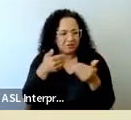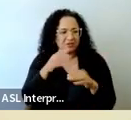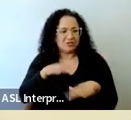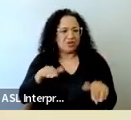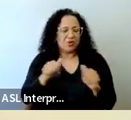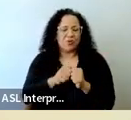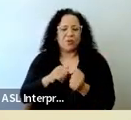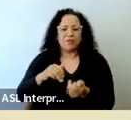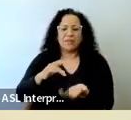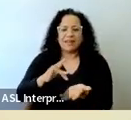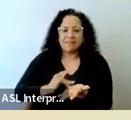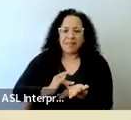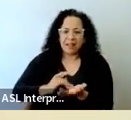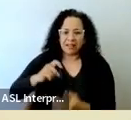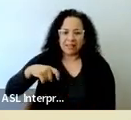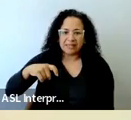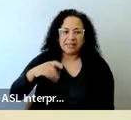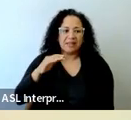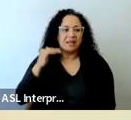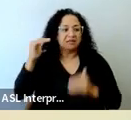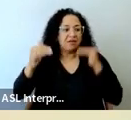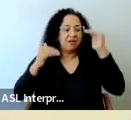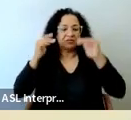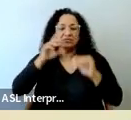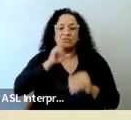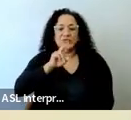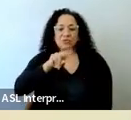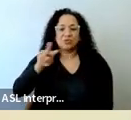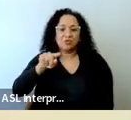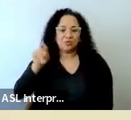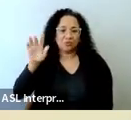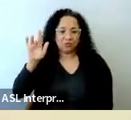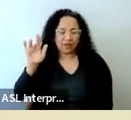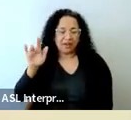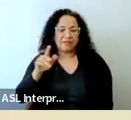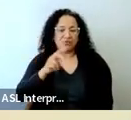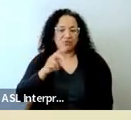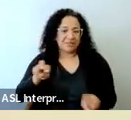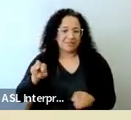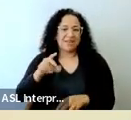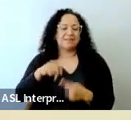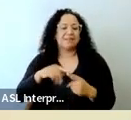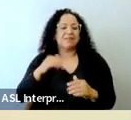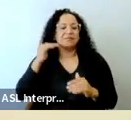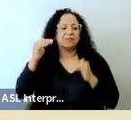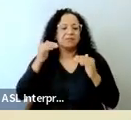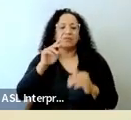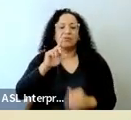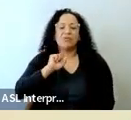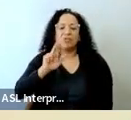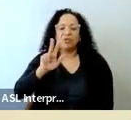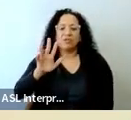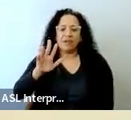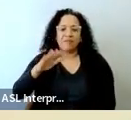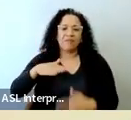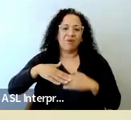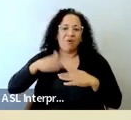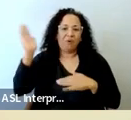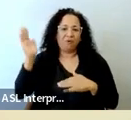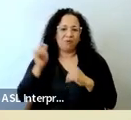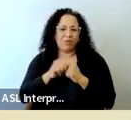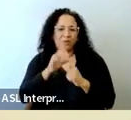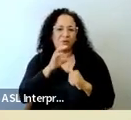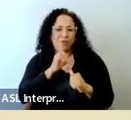with medical needs, adults 22 to 35, kind of transitioning, and adults 35 and over with those aging parents. And I do have to